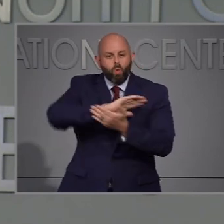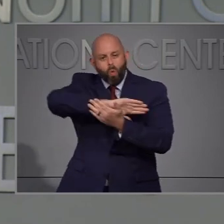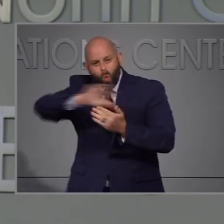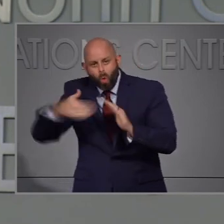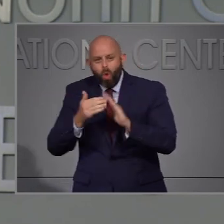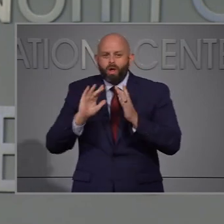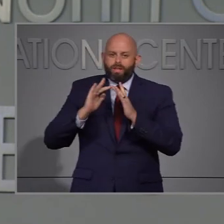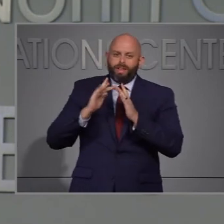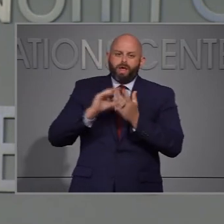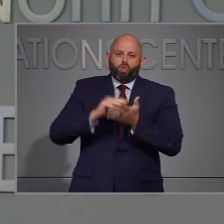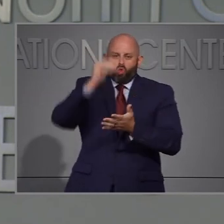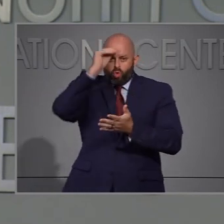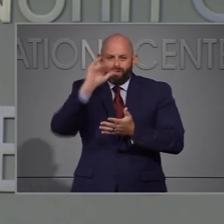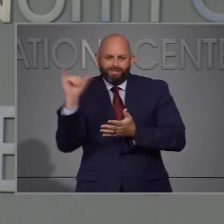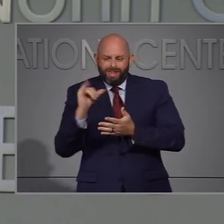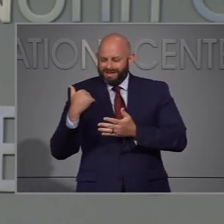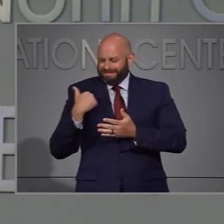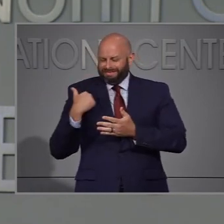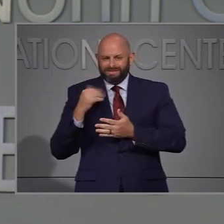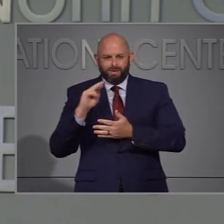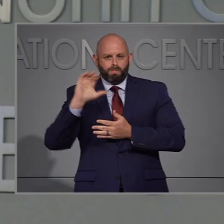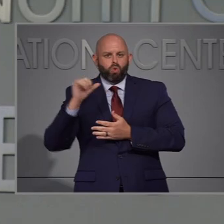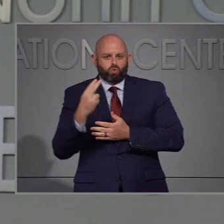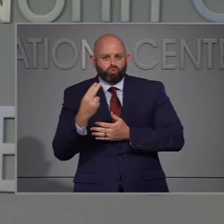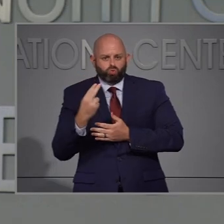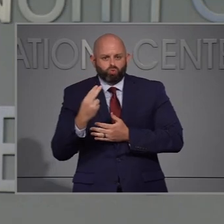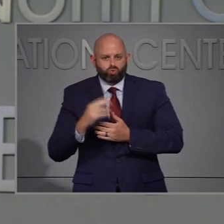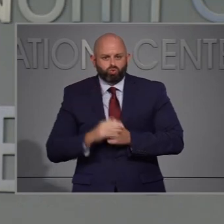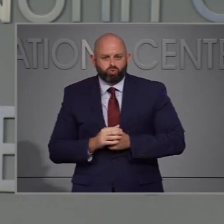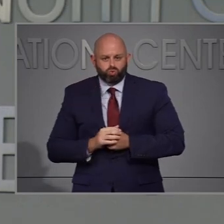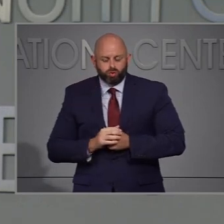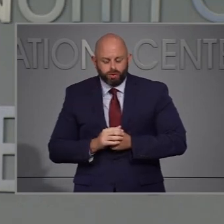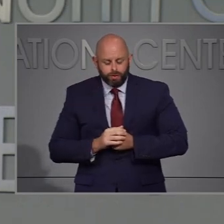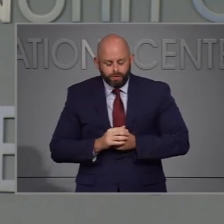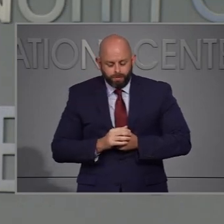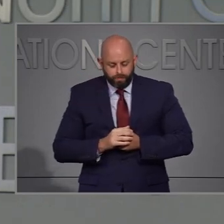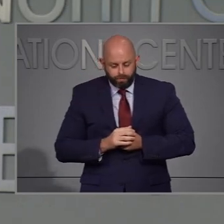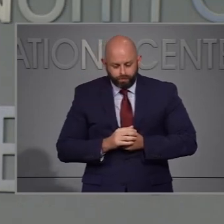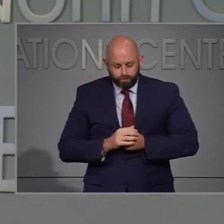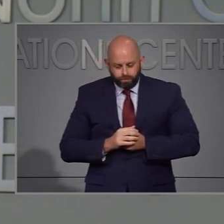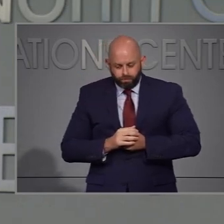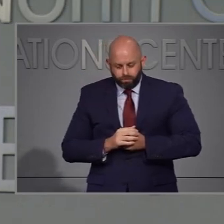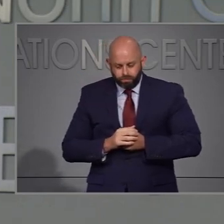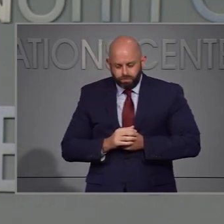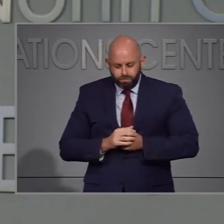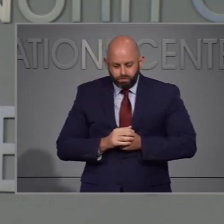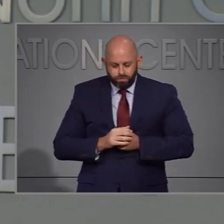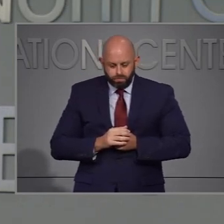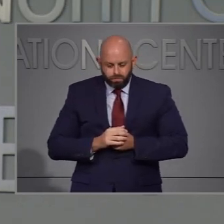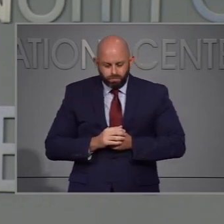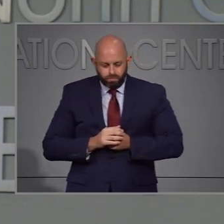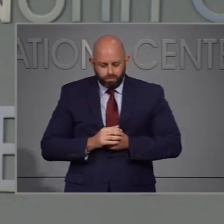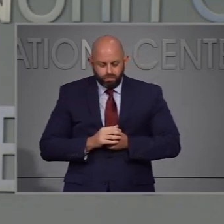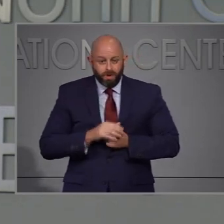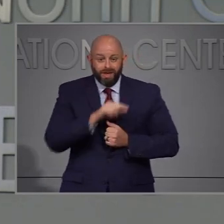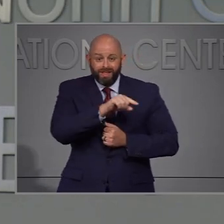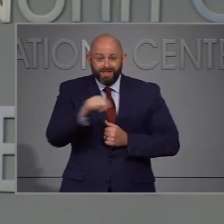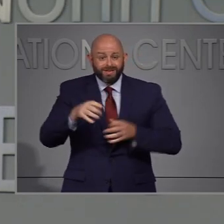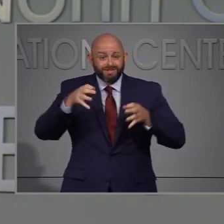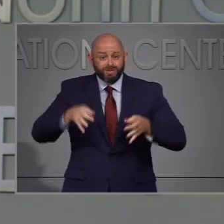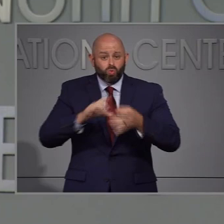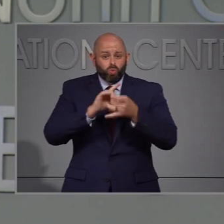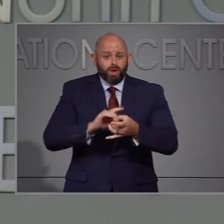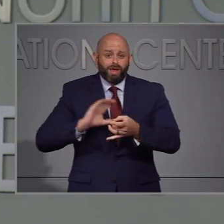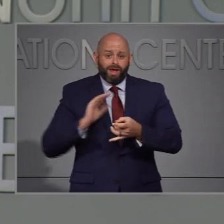learning like we did last March. There are no decisions more important than the ones about our children and